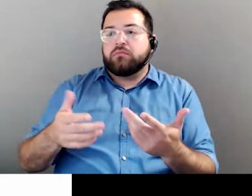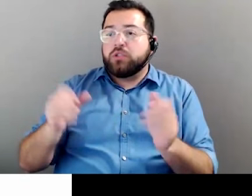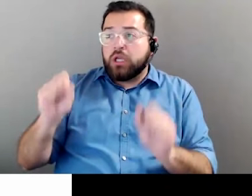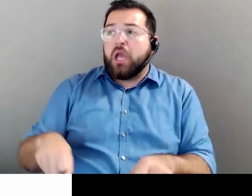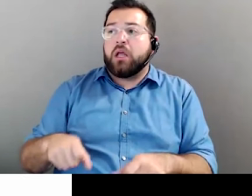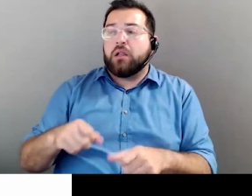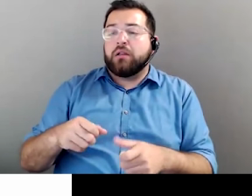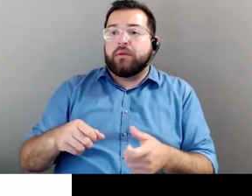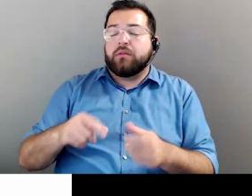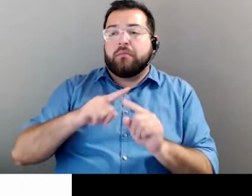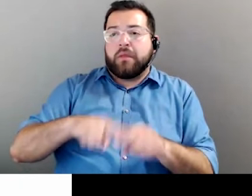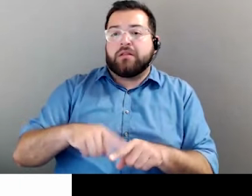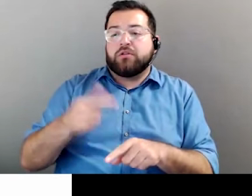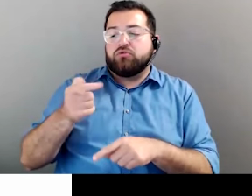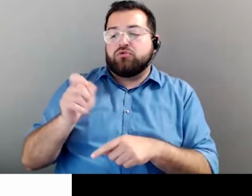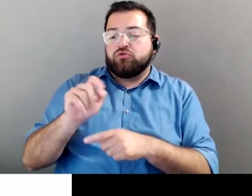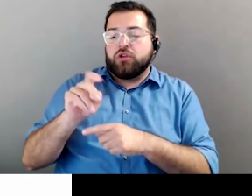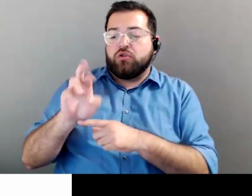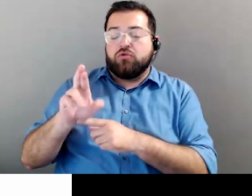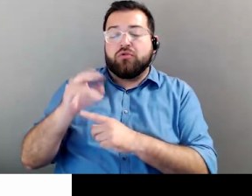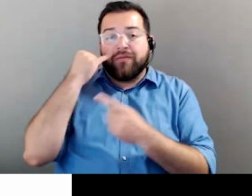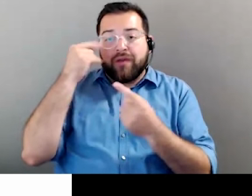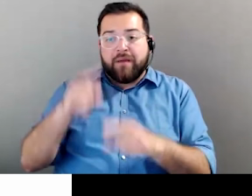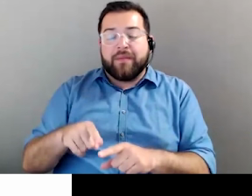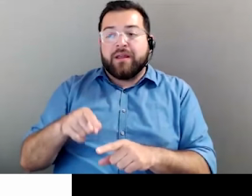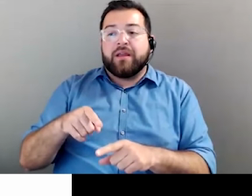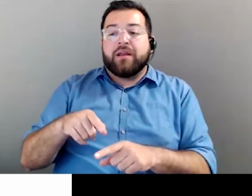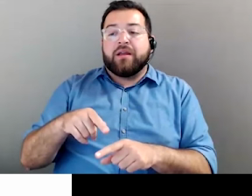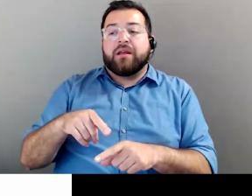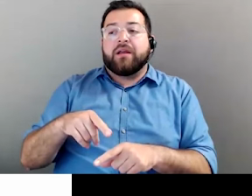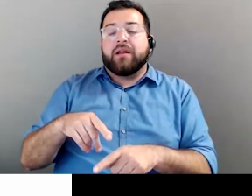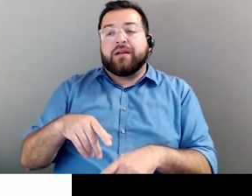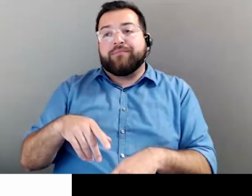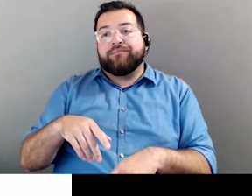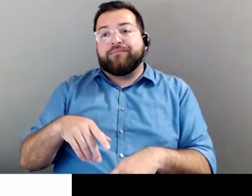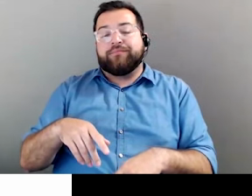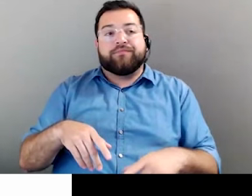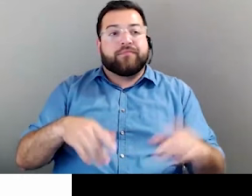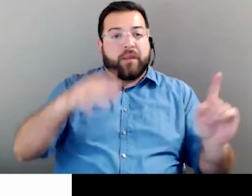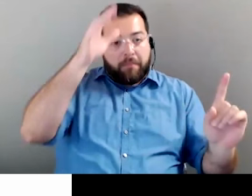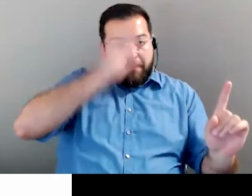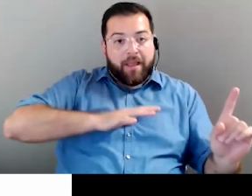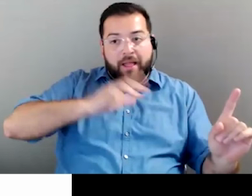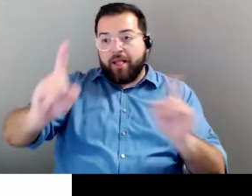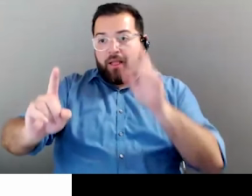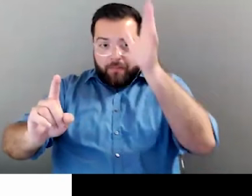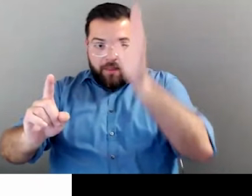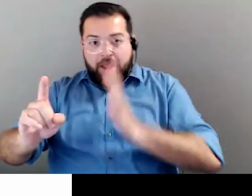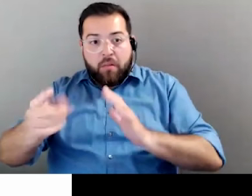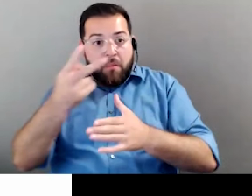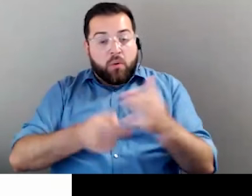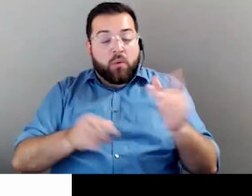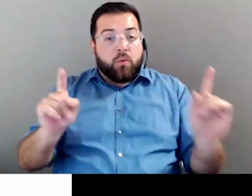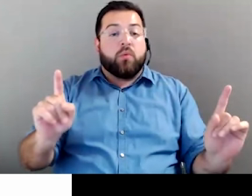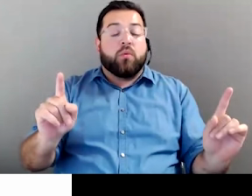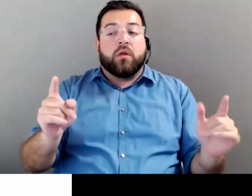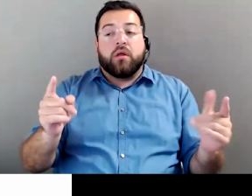they're being harassed specifically by, say, if it's between two male students or something like that, or two male individuals, like say it